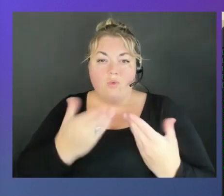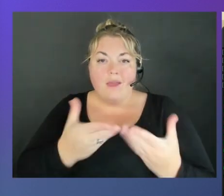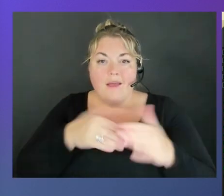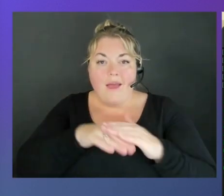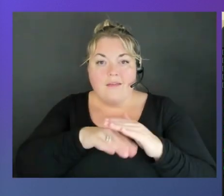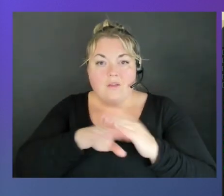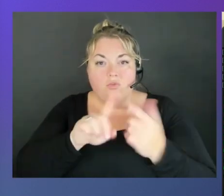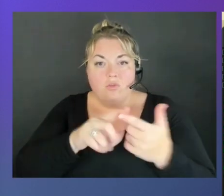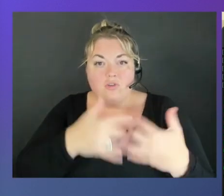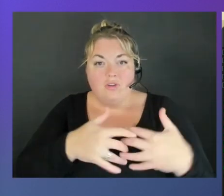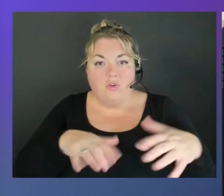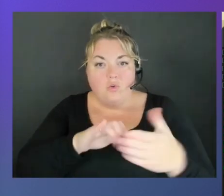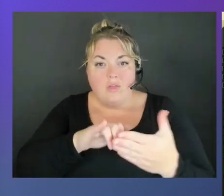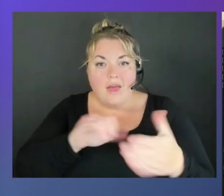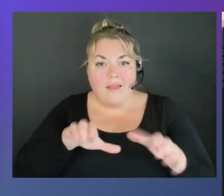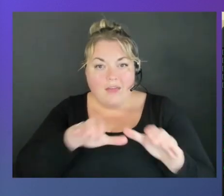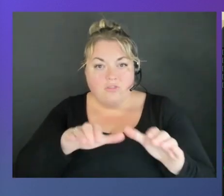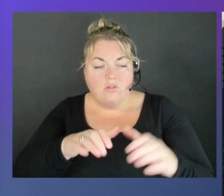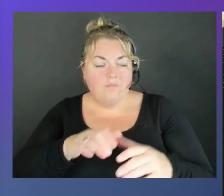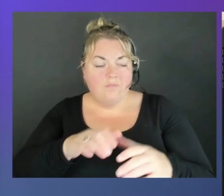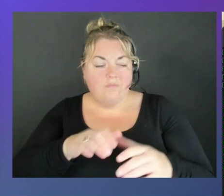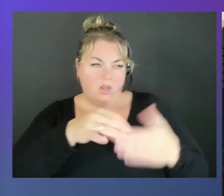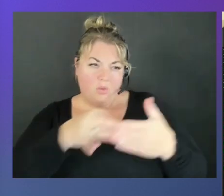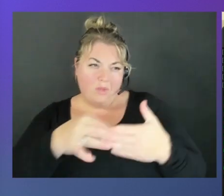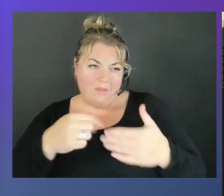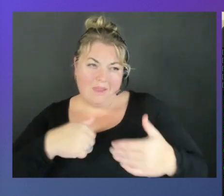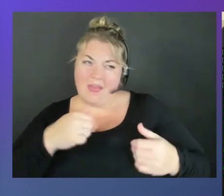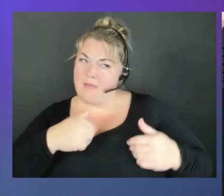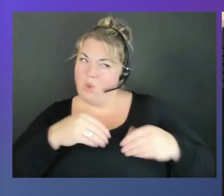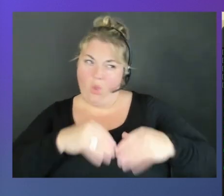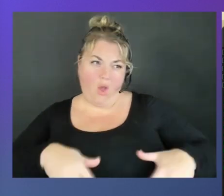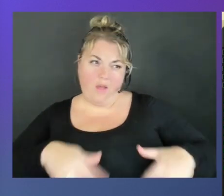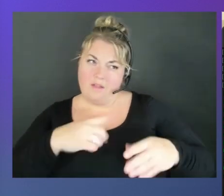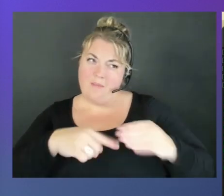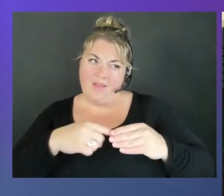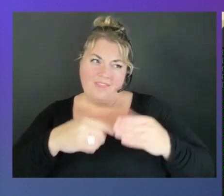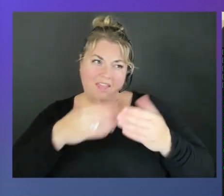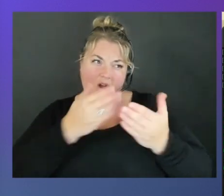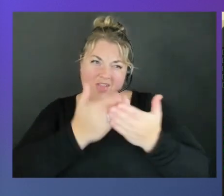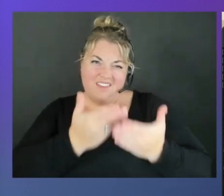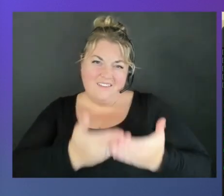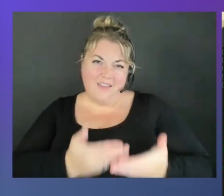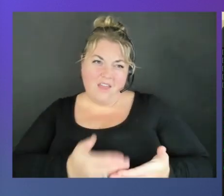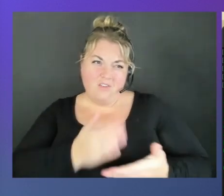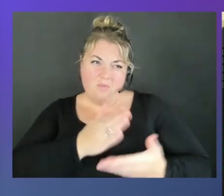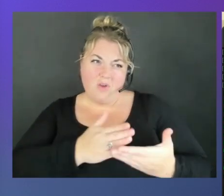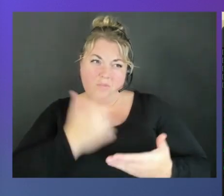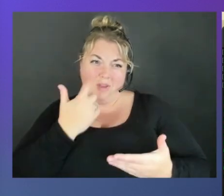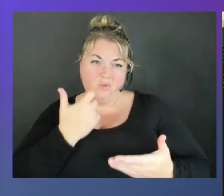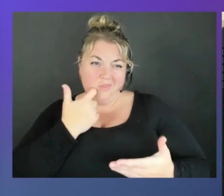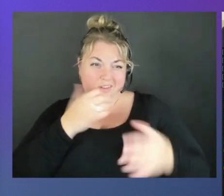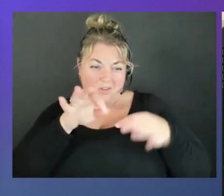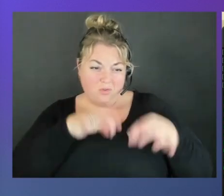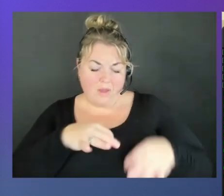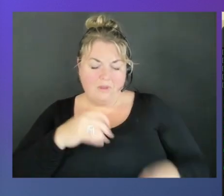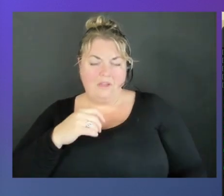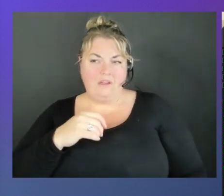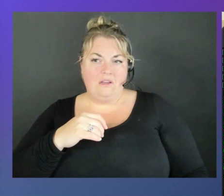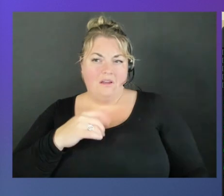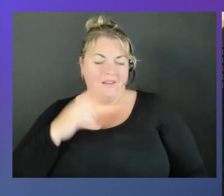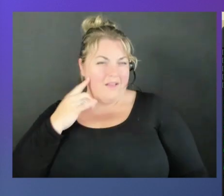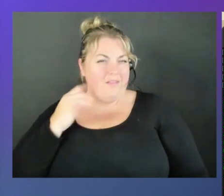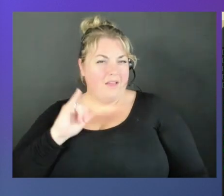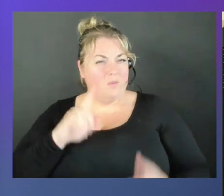So Rich, can you walk me through this? I'm a little lost on the authentication portion, because what you just described kind of sounds like what you'd